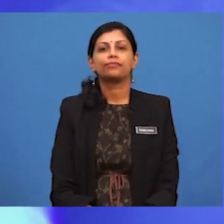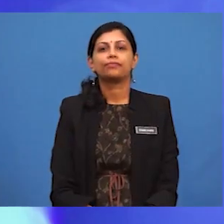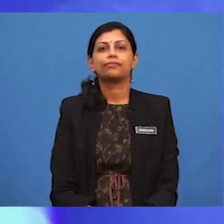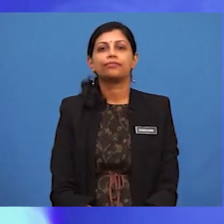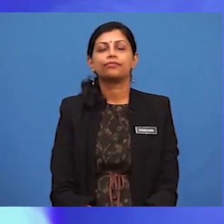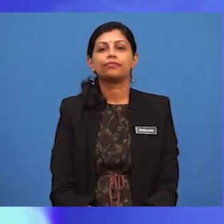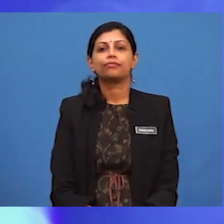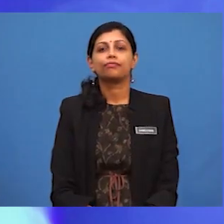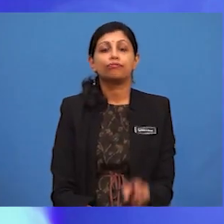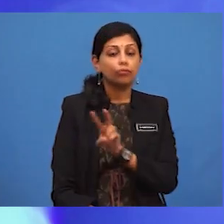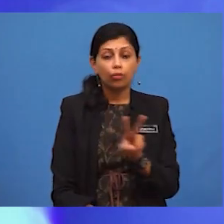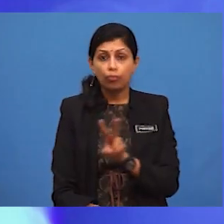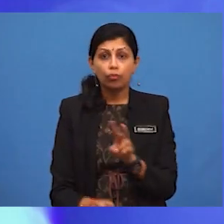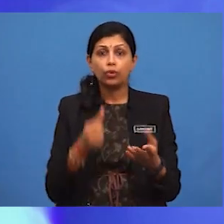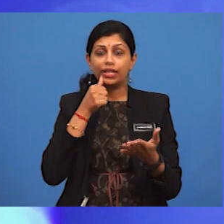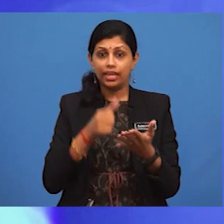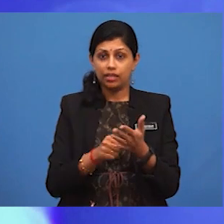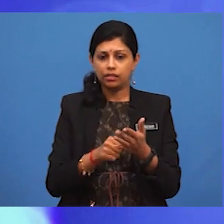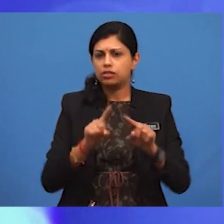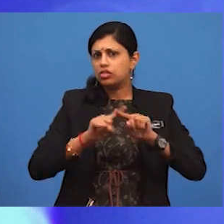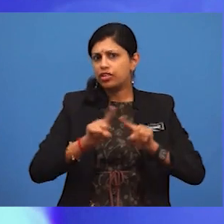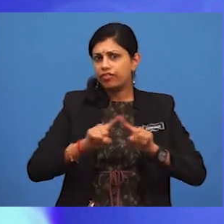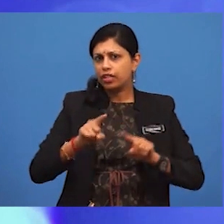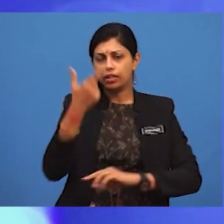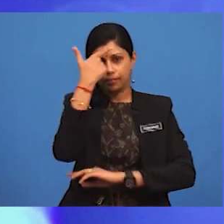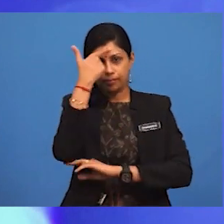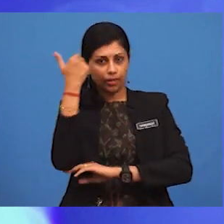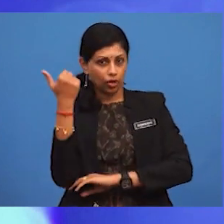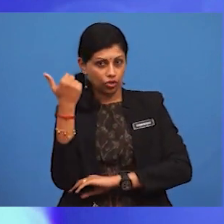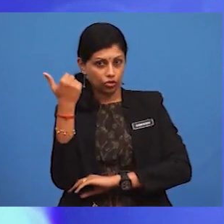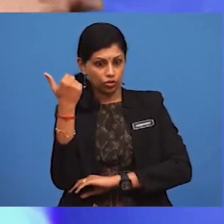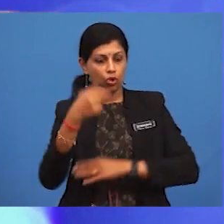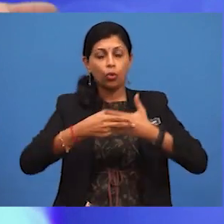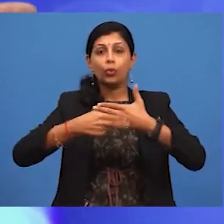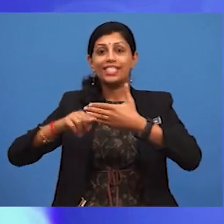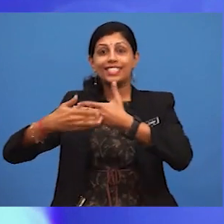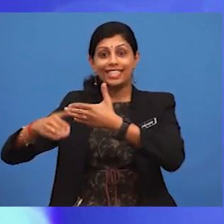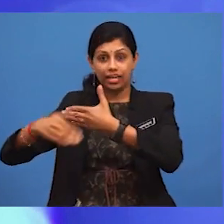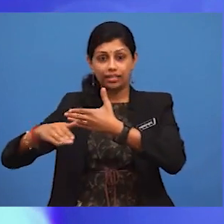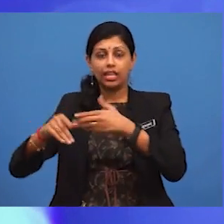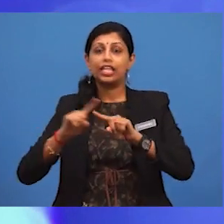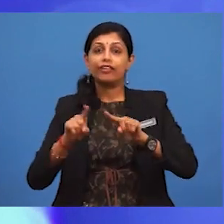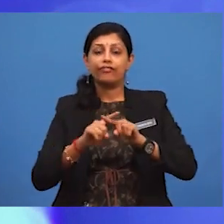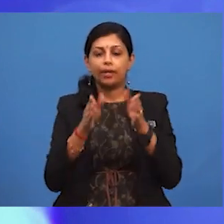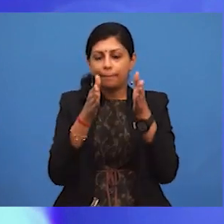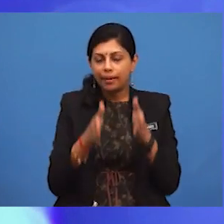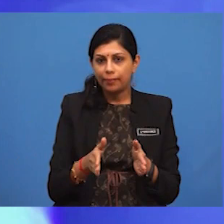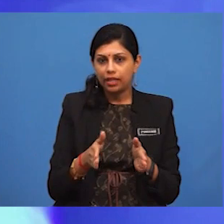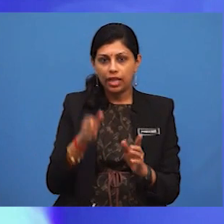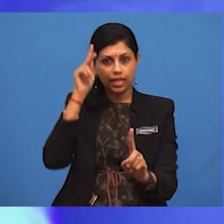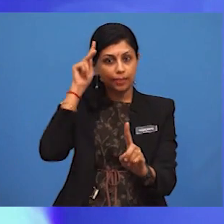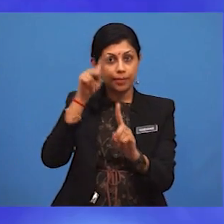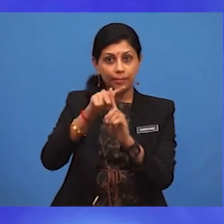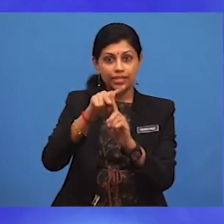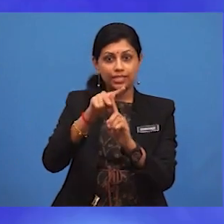Now, these two letters are different because we send these letters out to different type of people, and the purpose is different